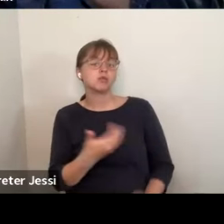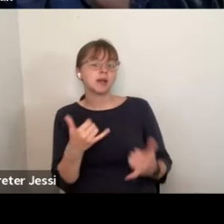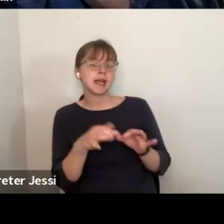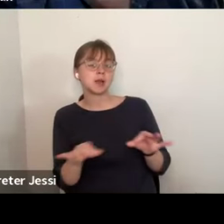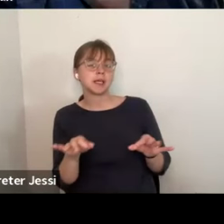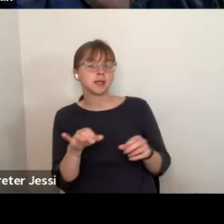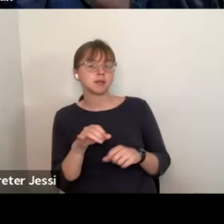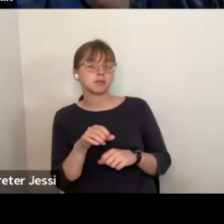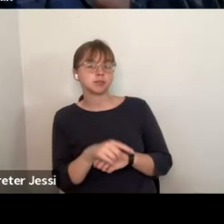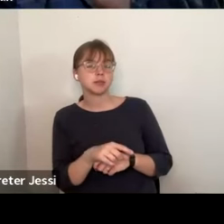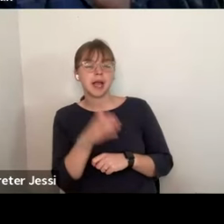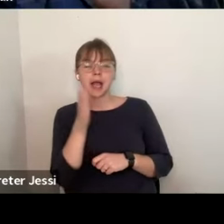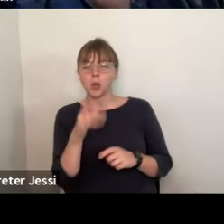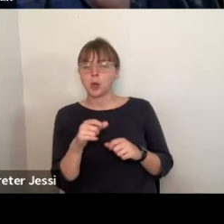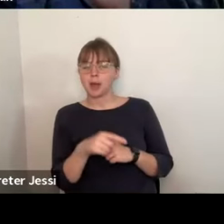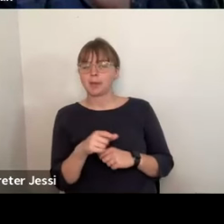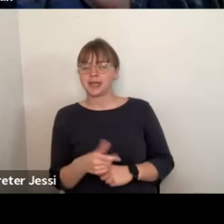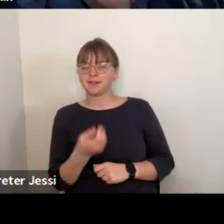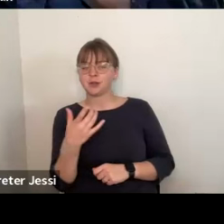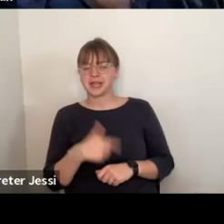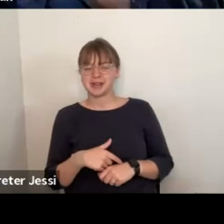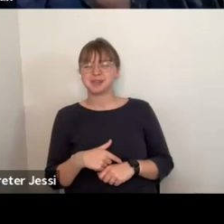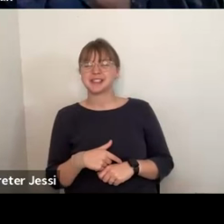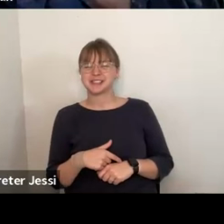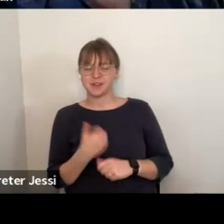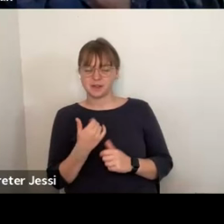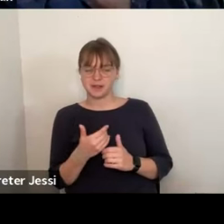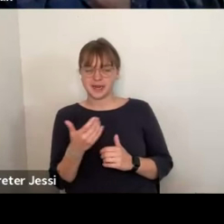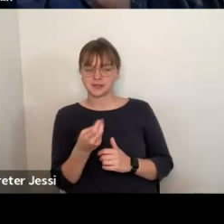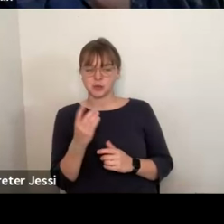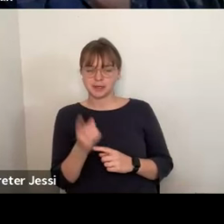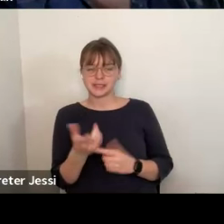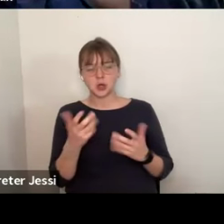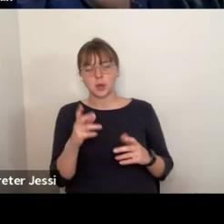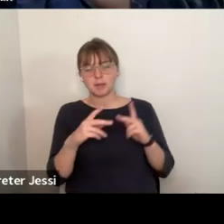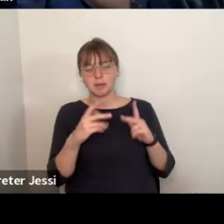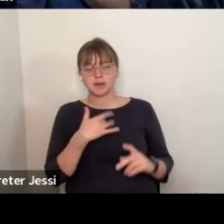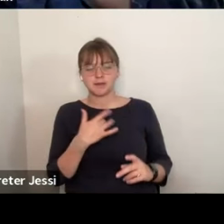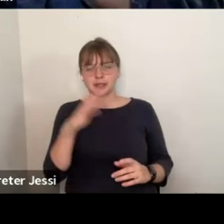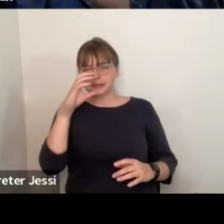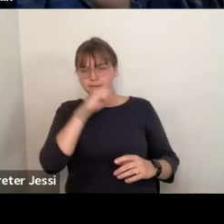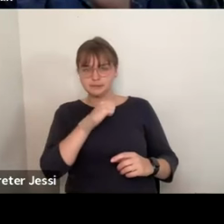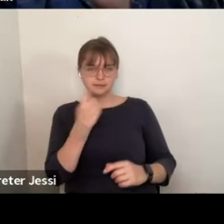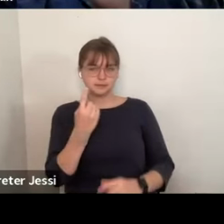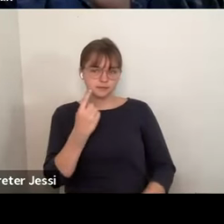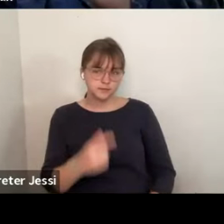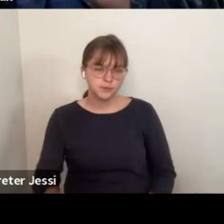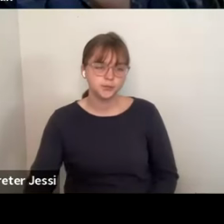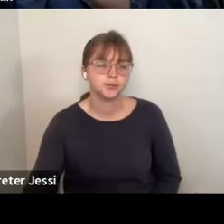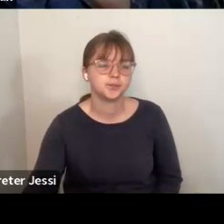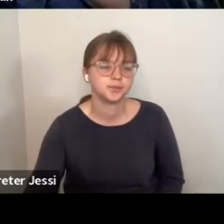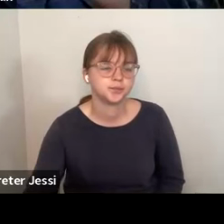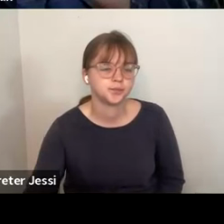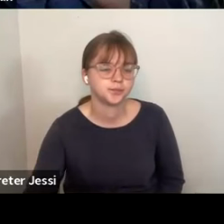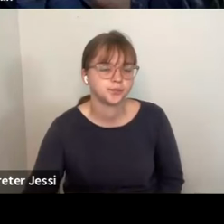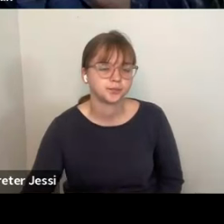put it in several times over the next few minutes, just to make sure that nobody misses it. And if for some